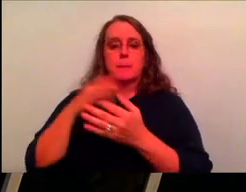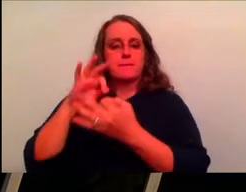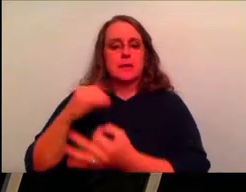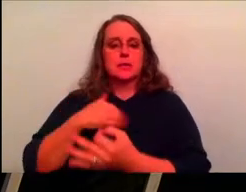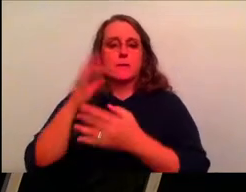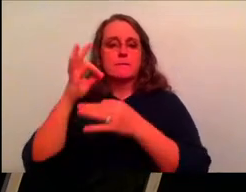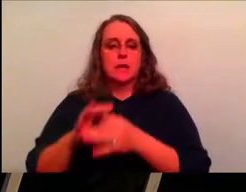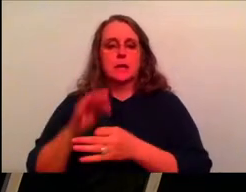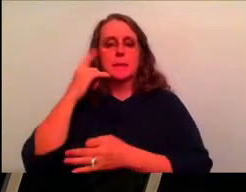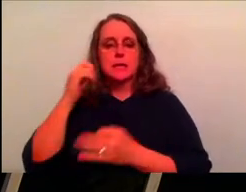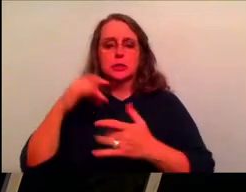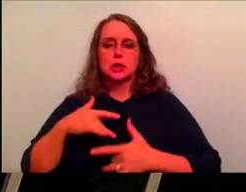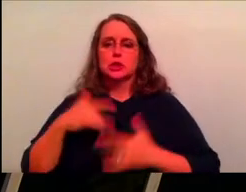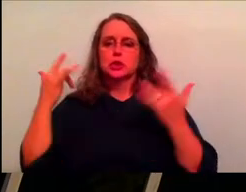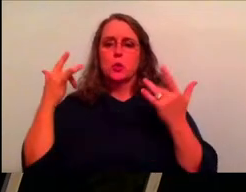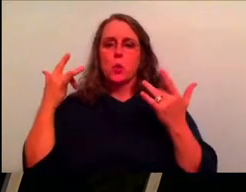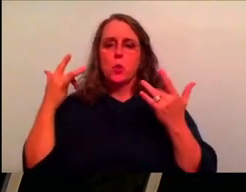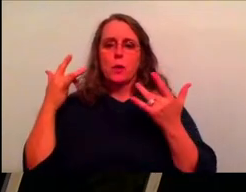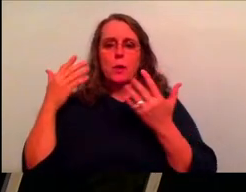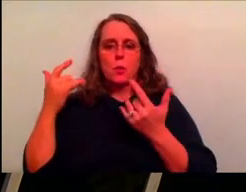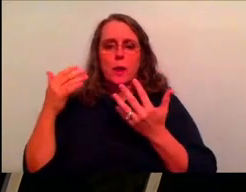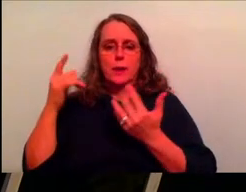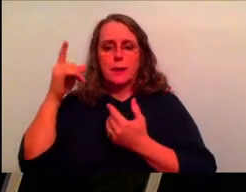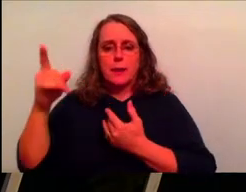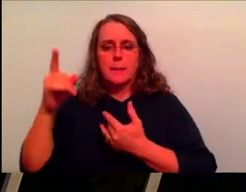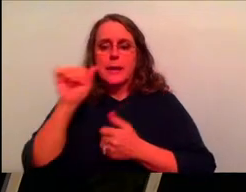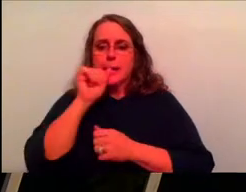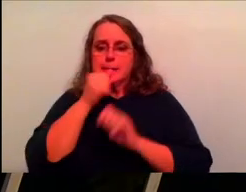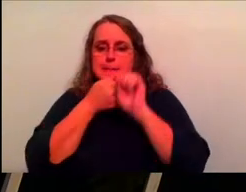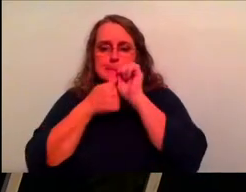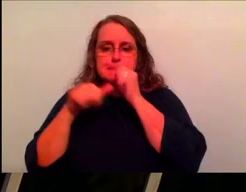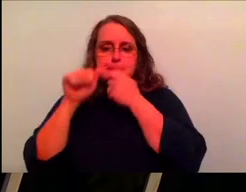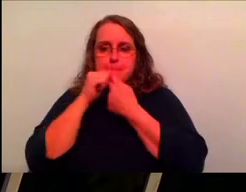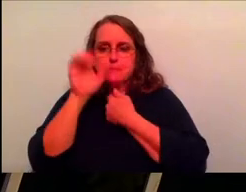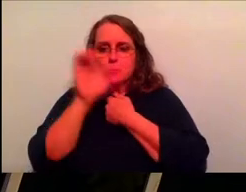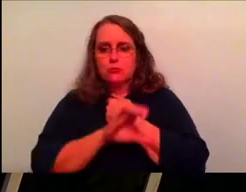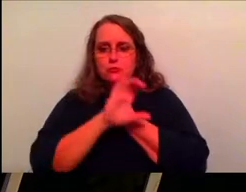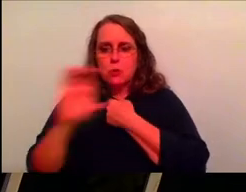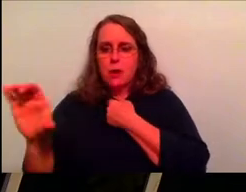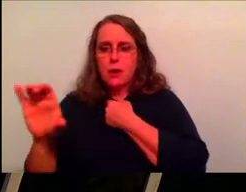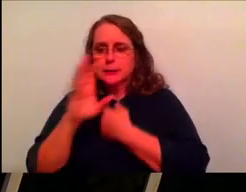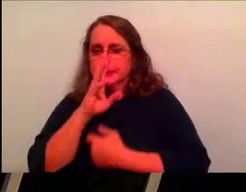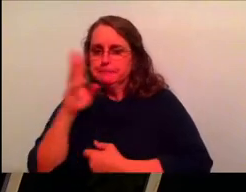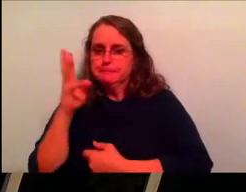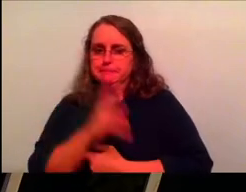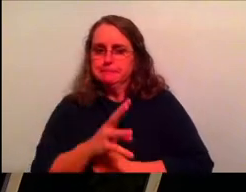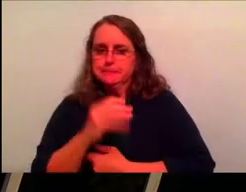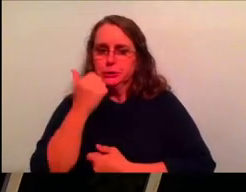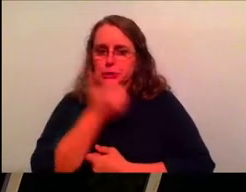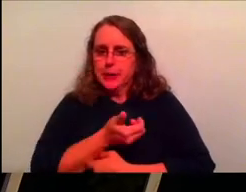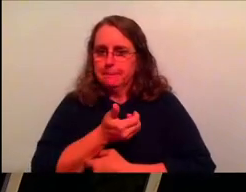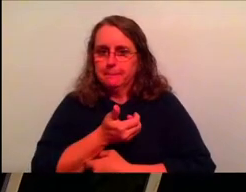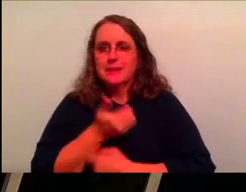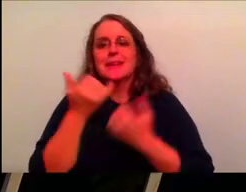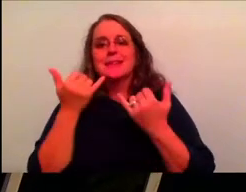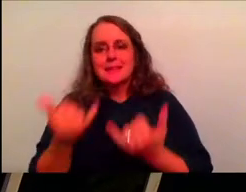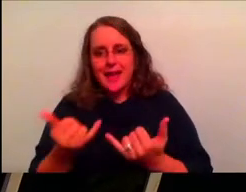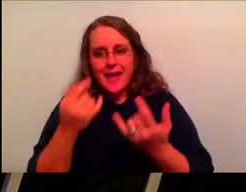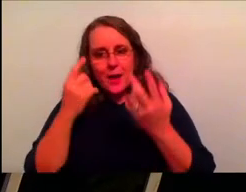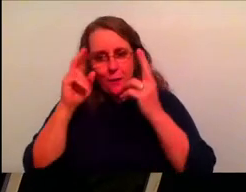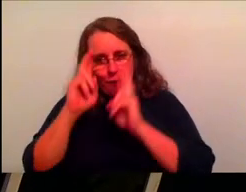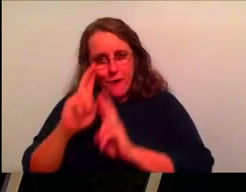awaiting him, he endured the cross disregarding its shame. Now he is seated in the place of honor beside